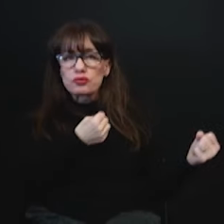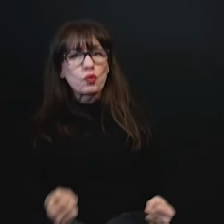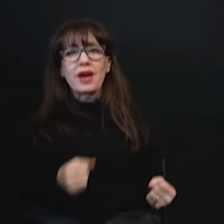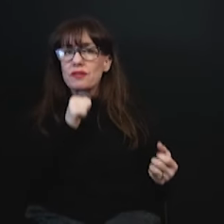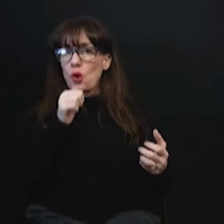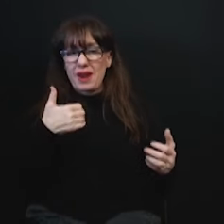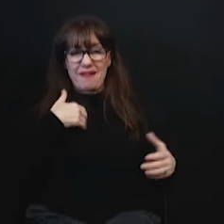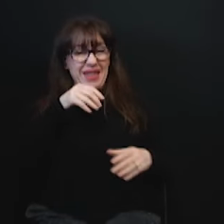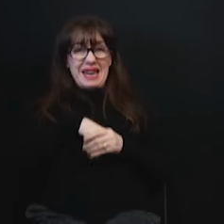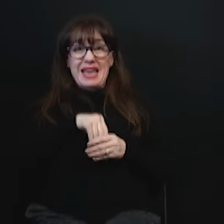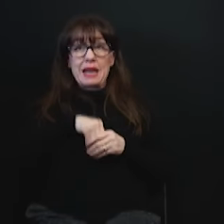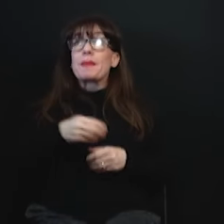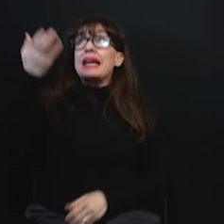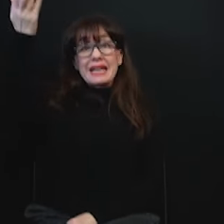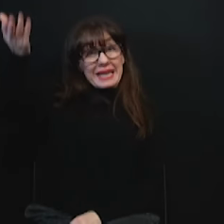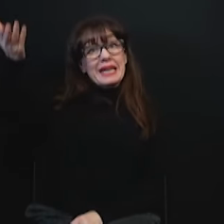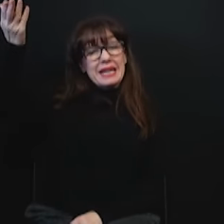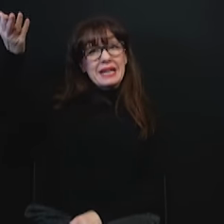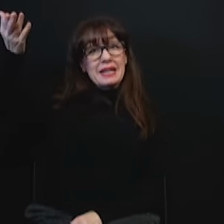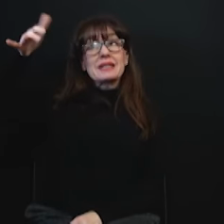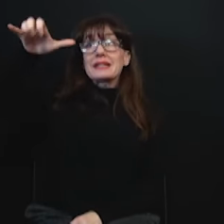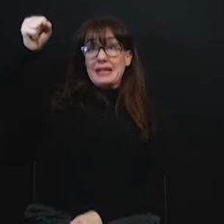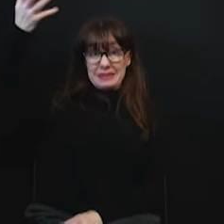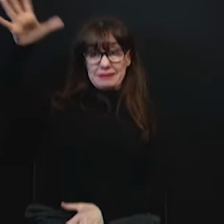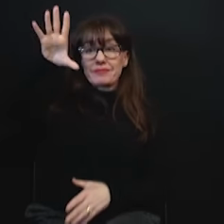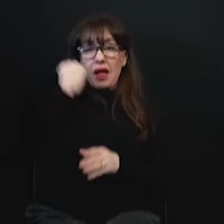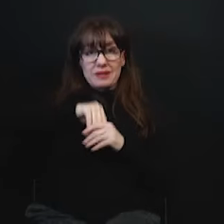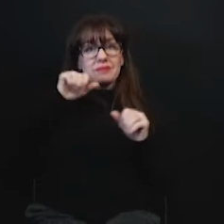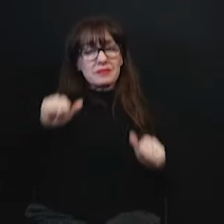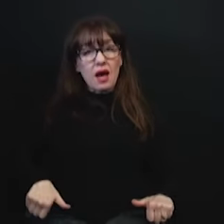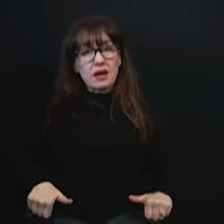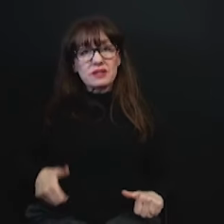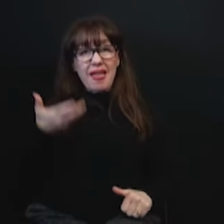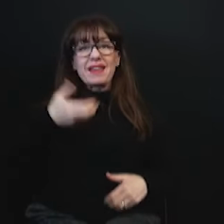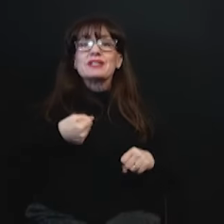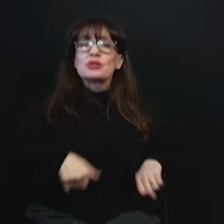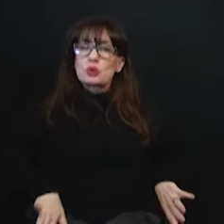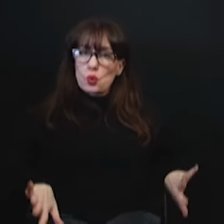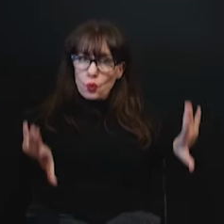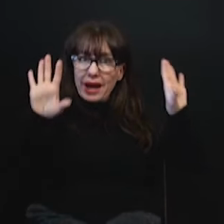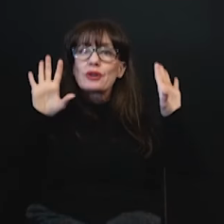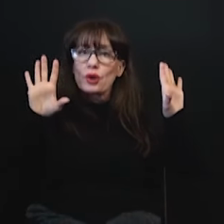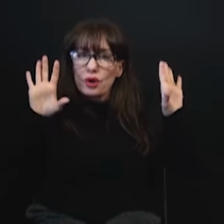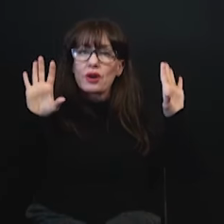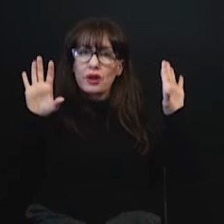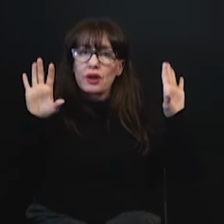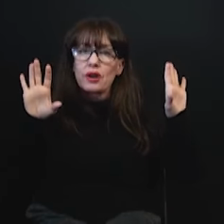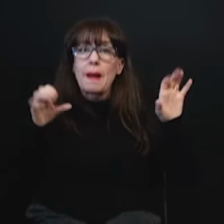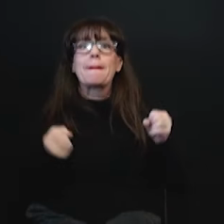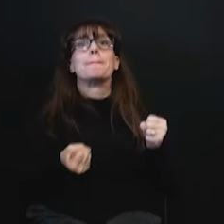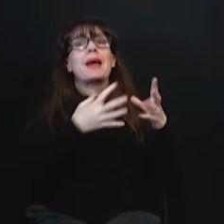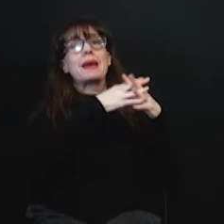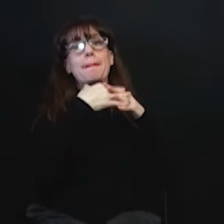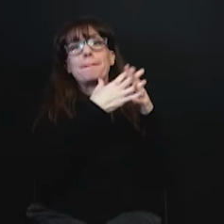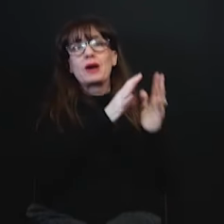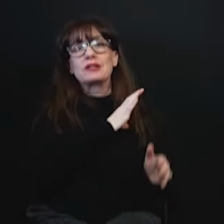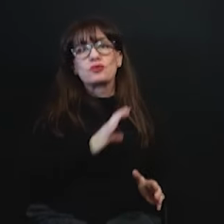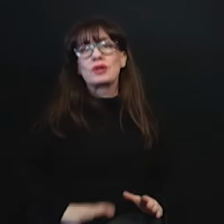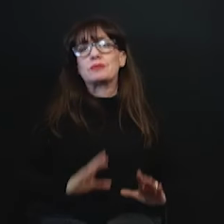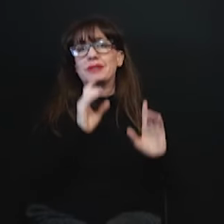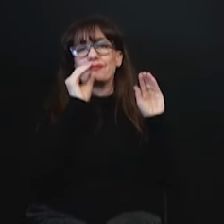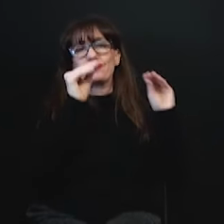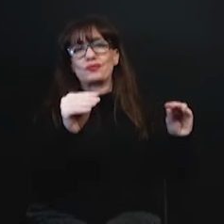have that within you. But He does. This is what surrender is all about. So many American Christians, we've been taught from